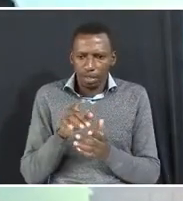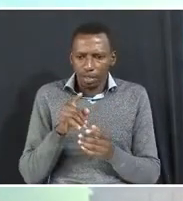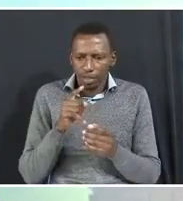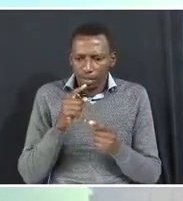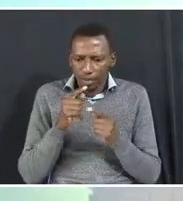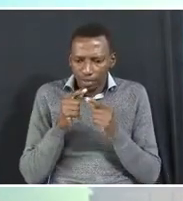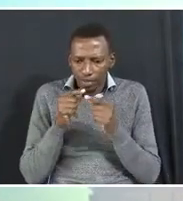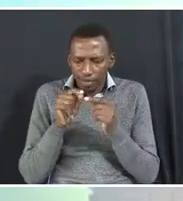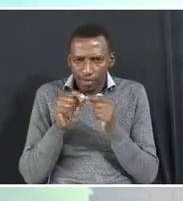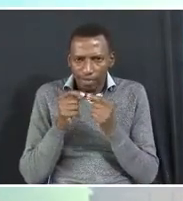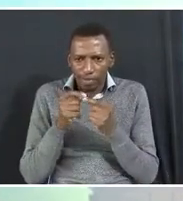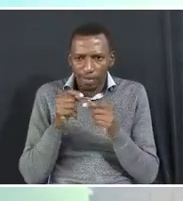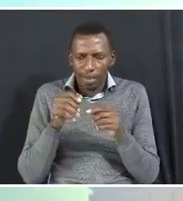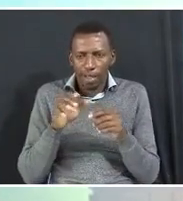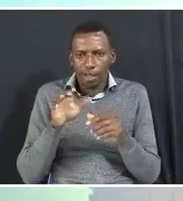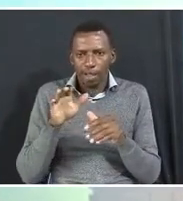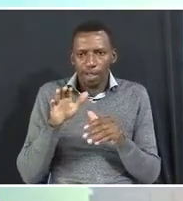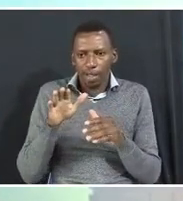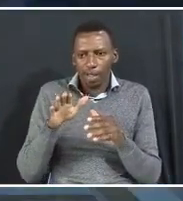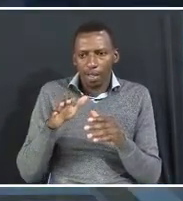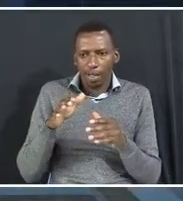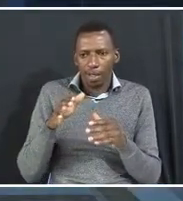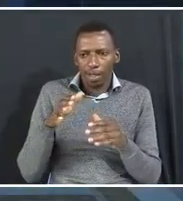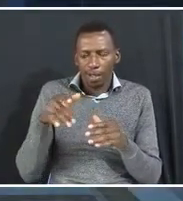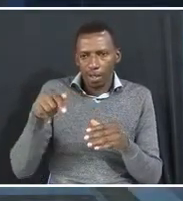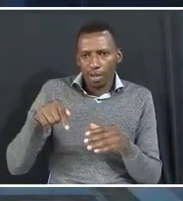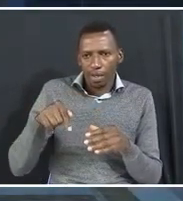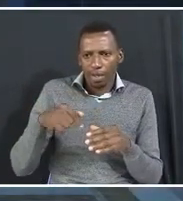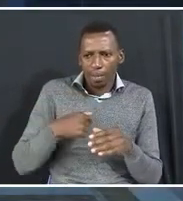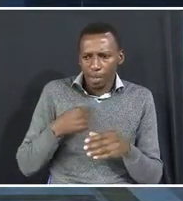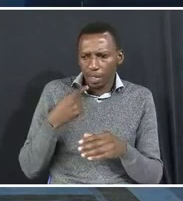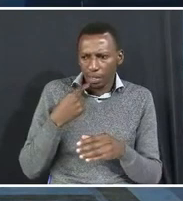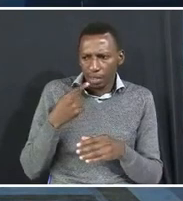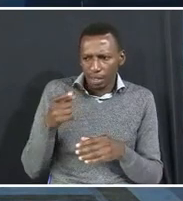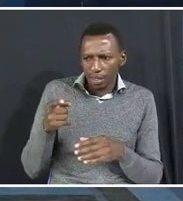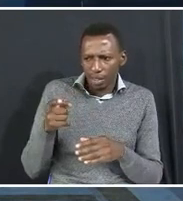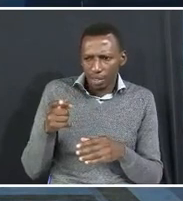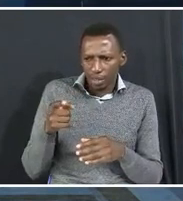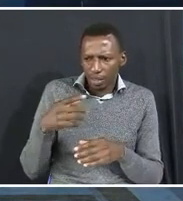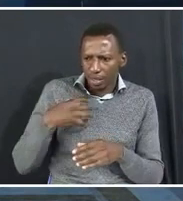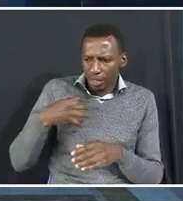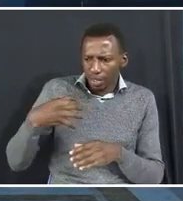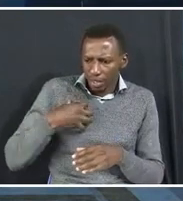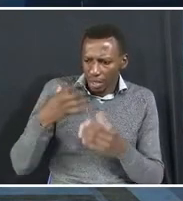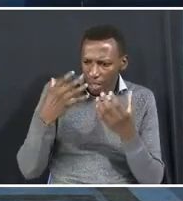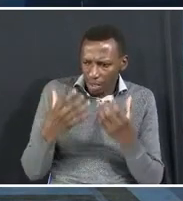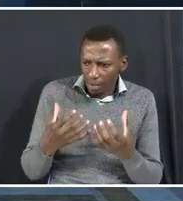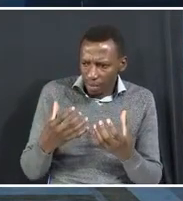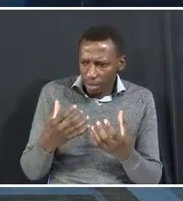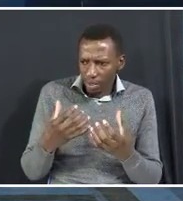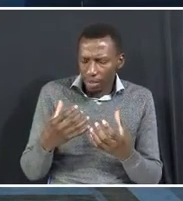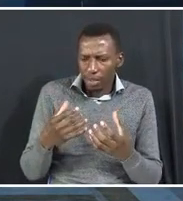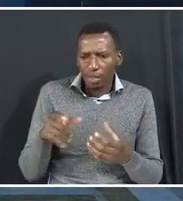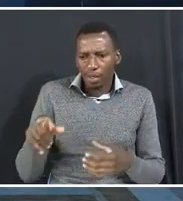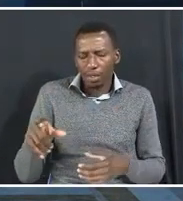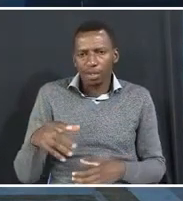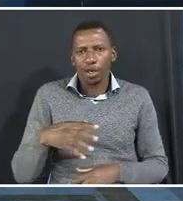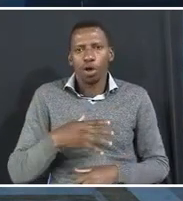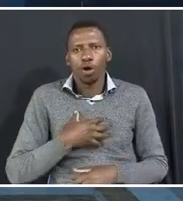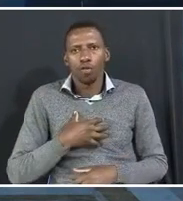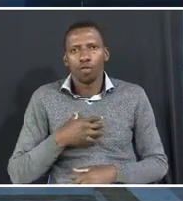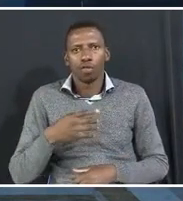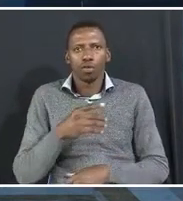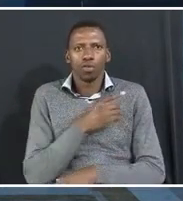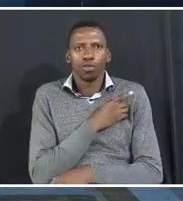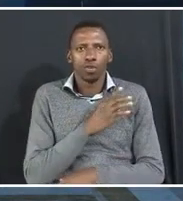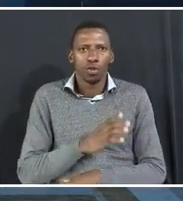friend of mine. I started saying, is he very rich? I said, no, he's a retired doctor. Yes, he was a doctor, but a retired doctor. So he does not